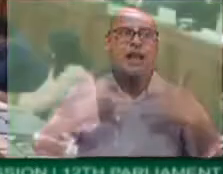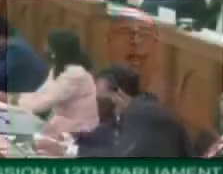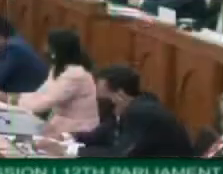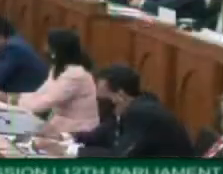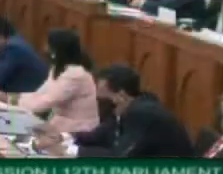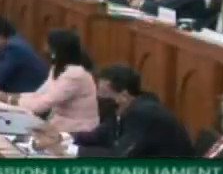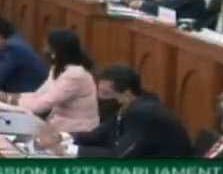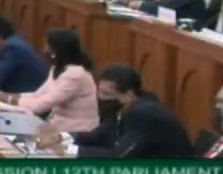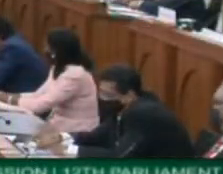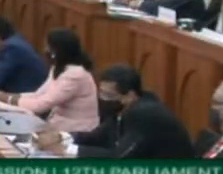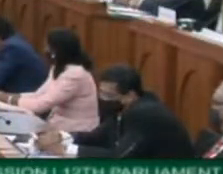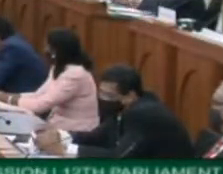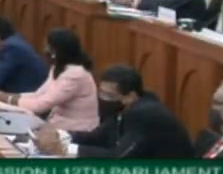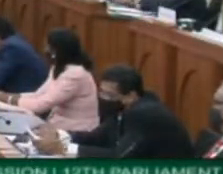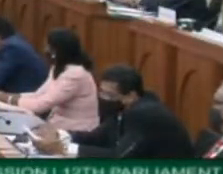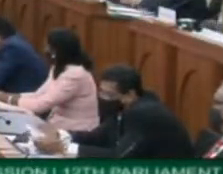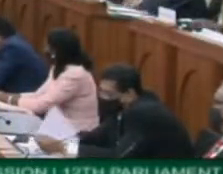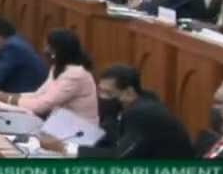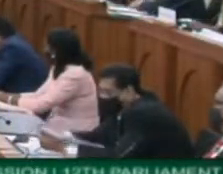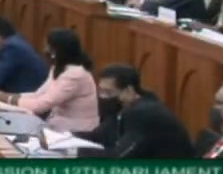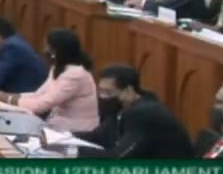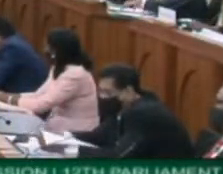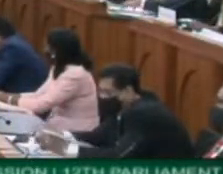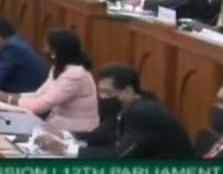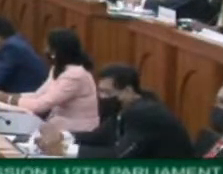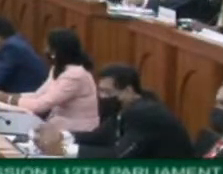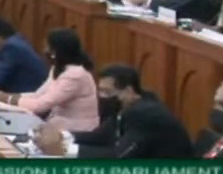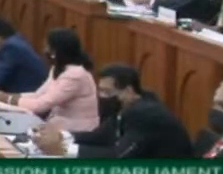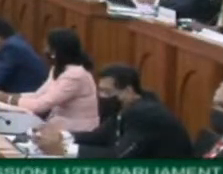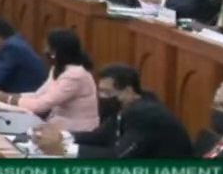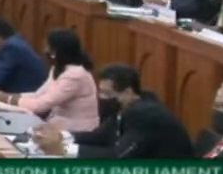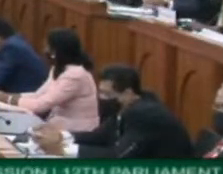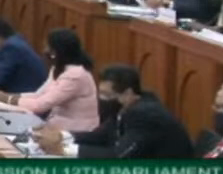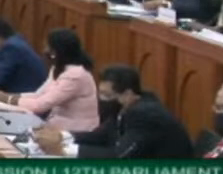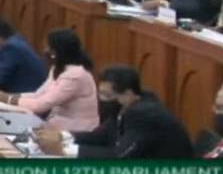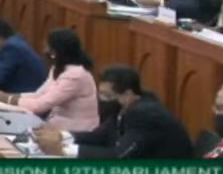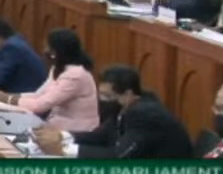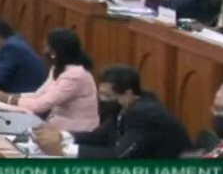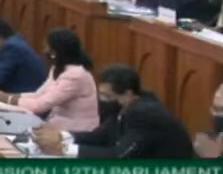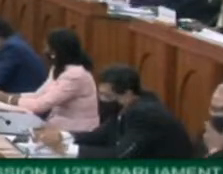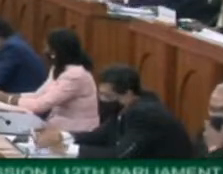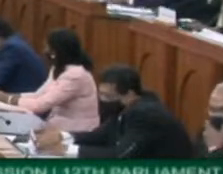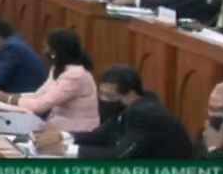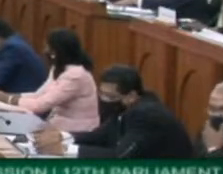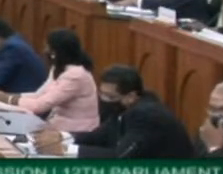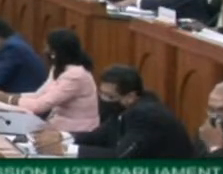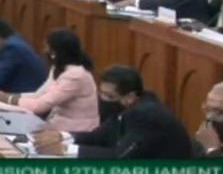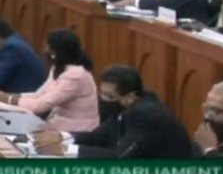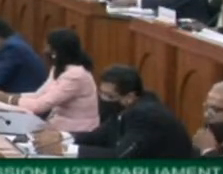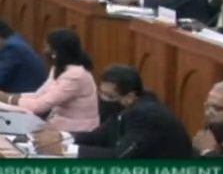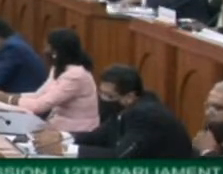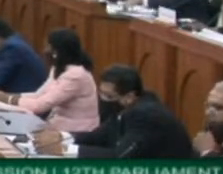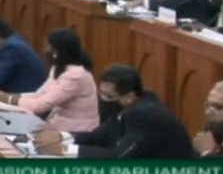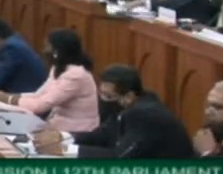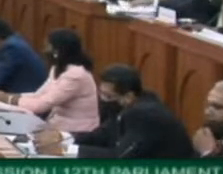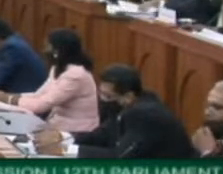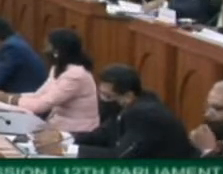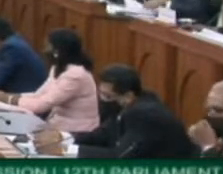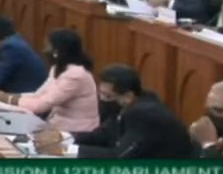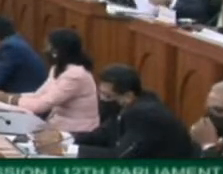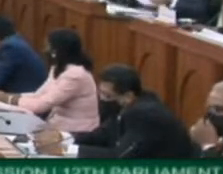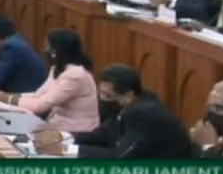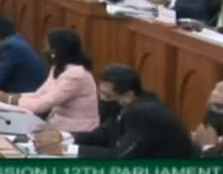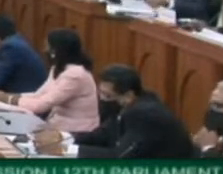thank, first of all, the good people of St. Joseph for reposing their confidence in me for a third term, and in the